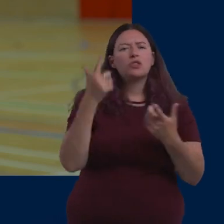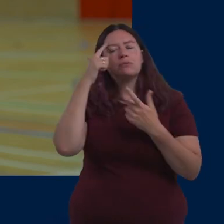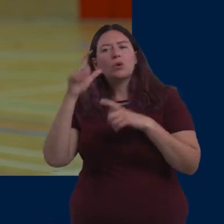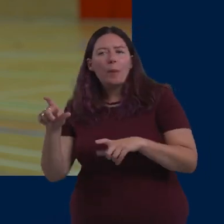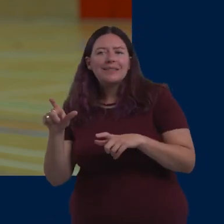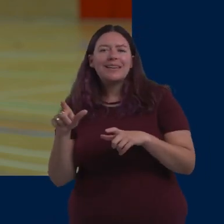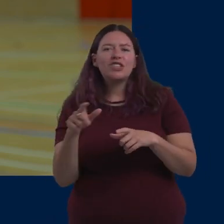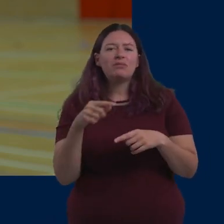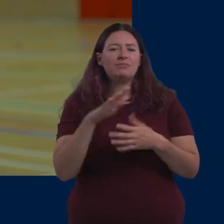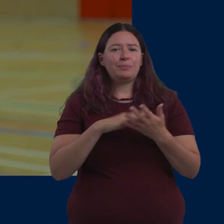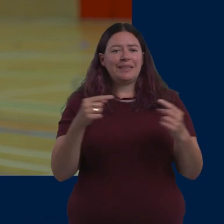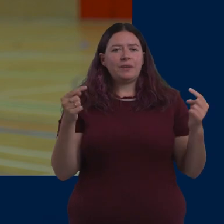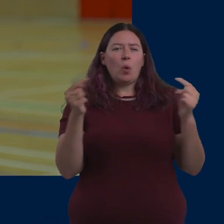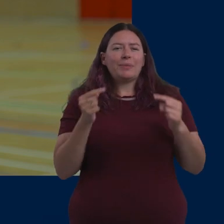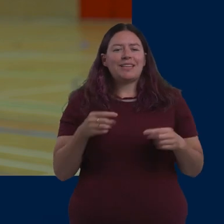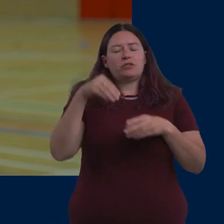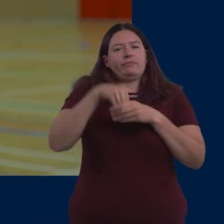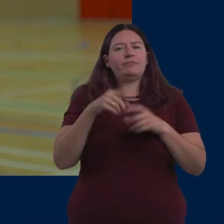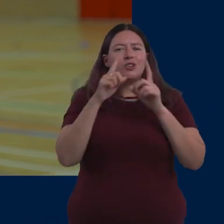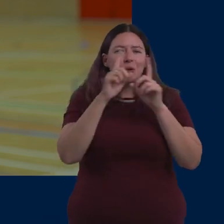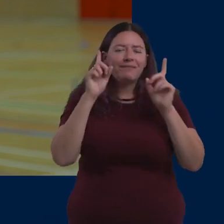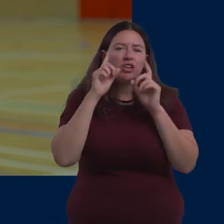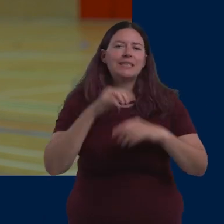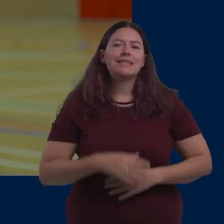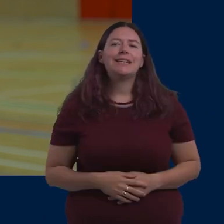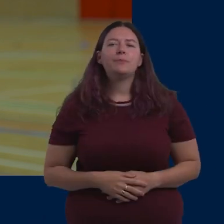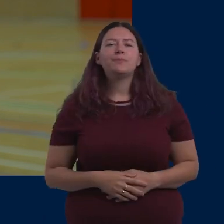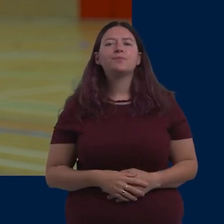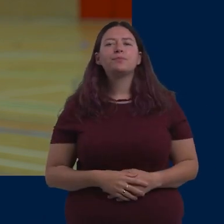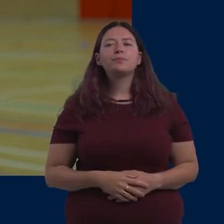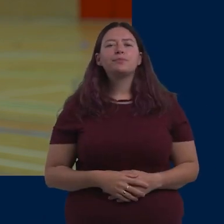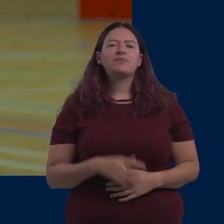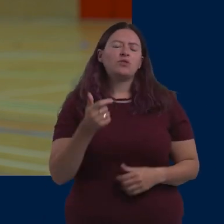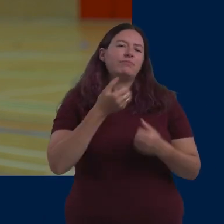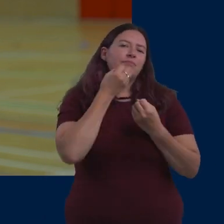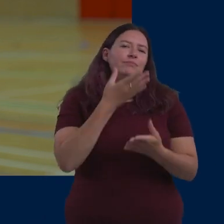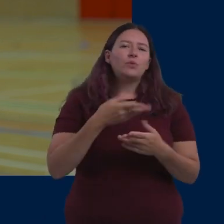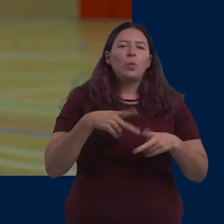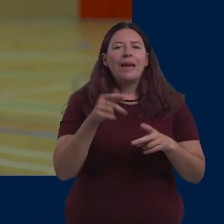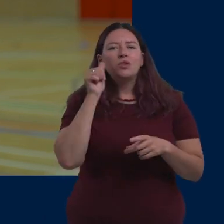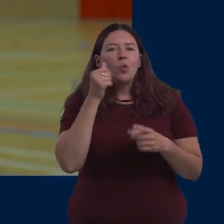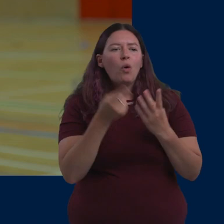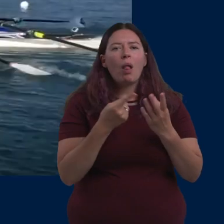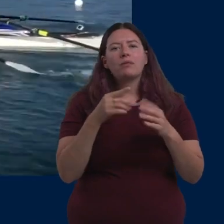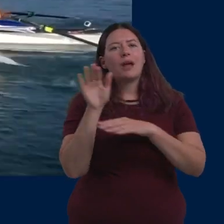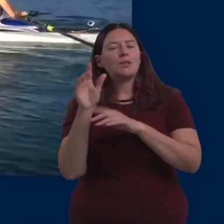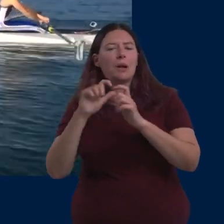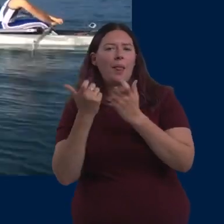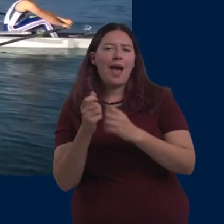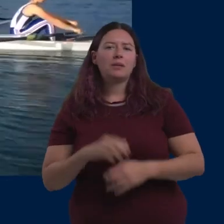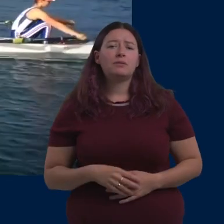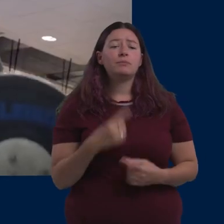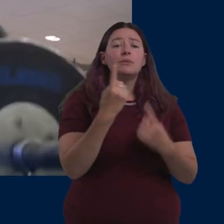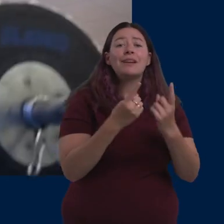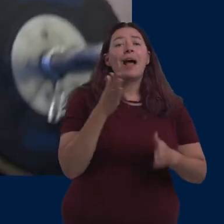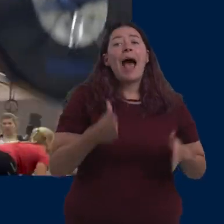in accommodation, competing against others within the university. A fantastic way to get to know people outside the classroom. For those